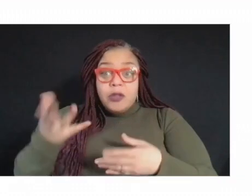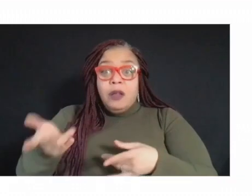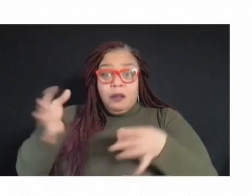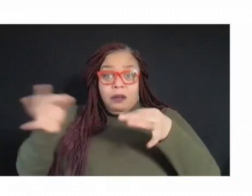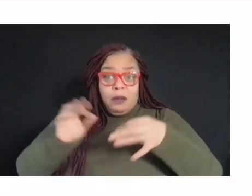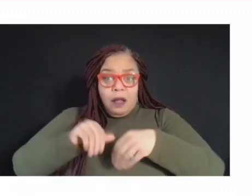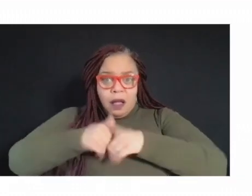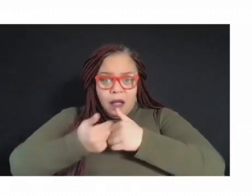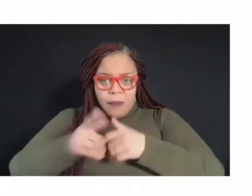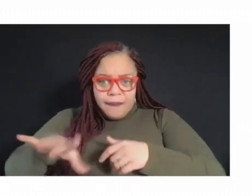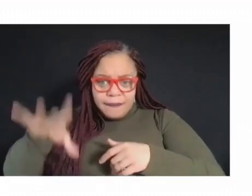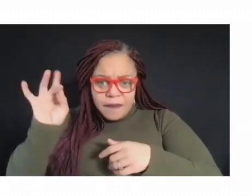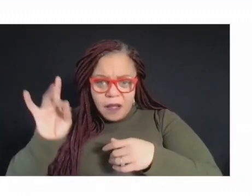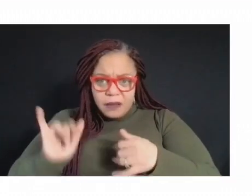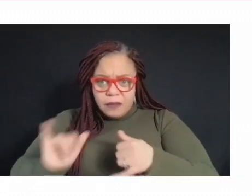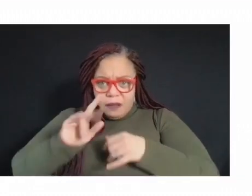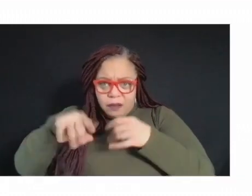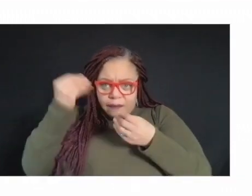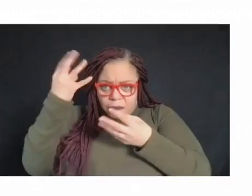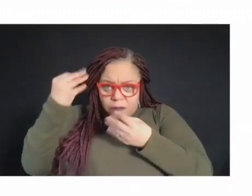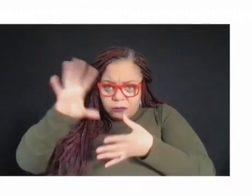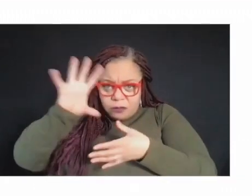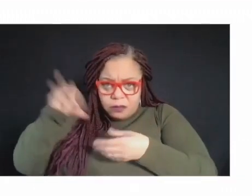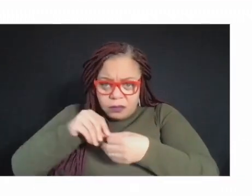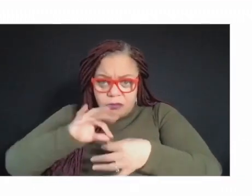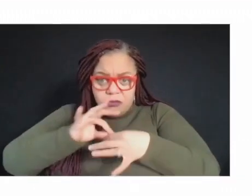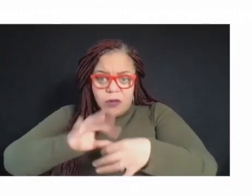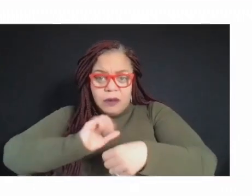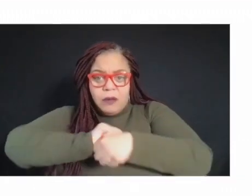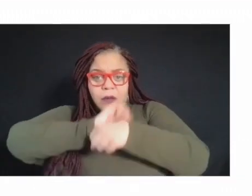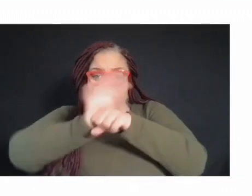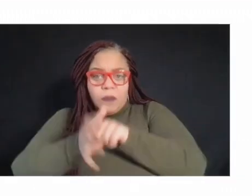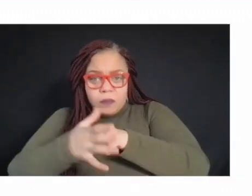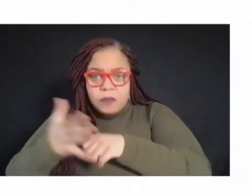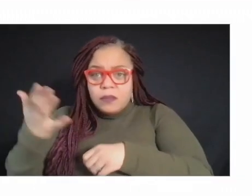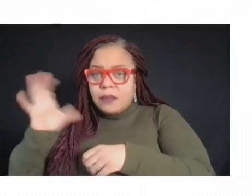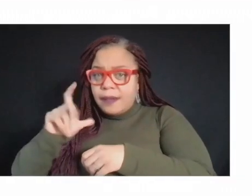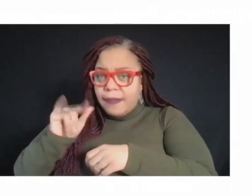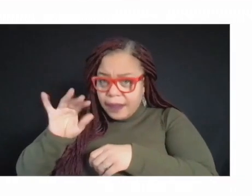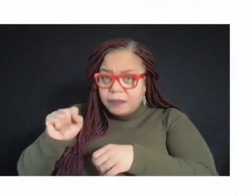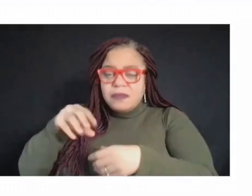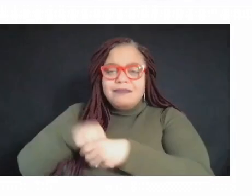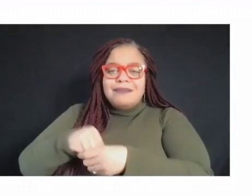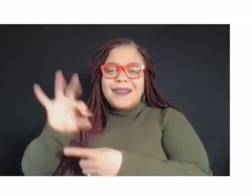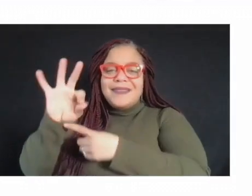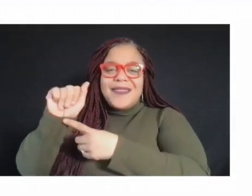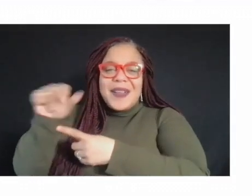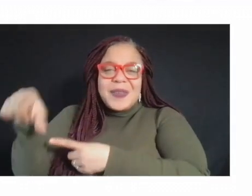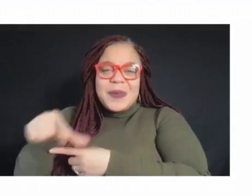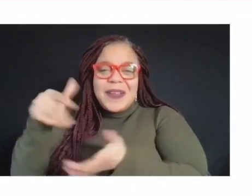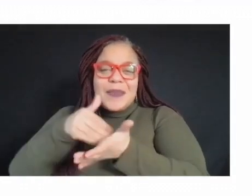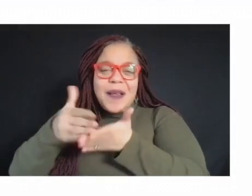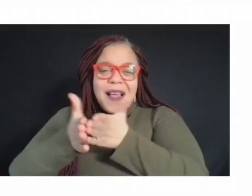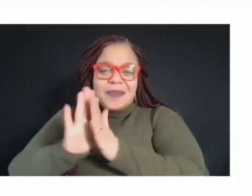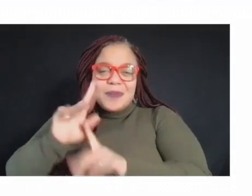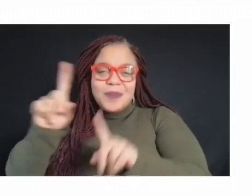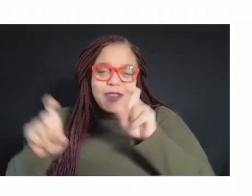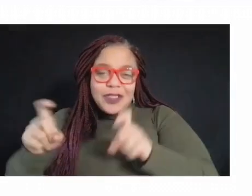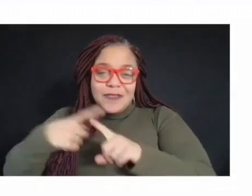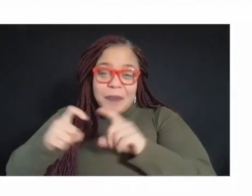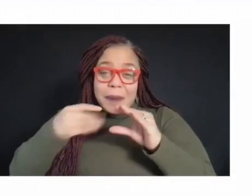and frequently asked questions from emails, sector briefings, and other communications to the